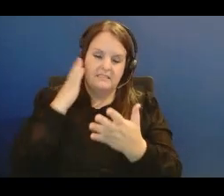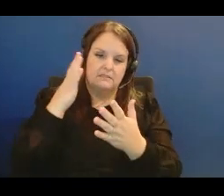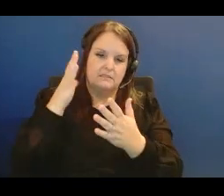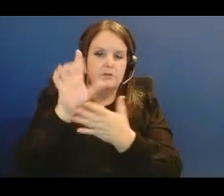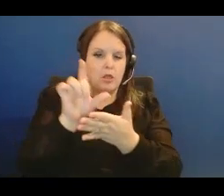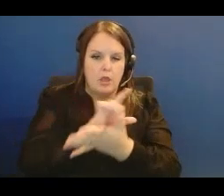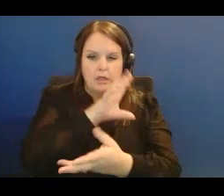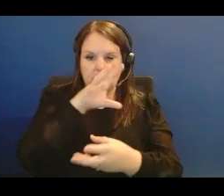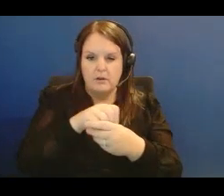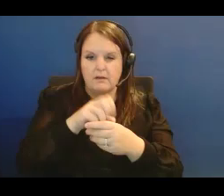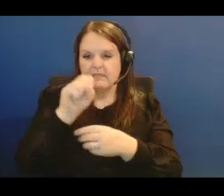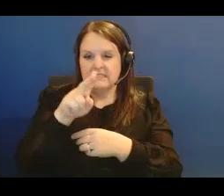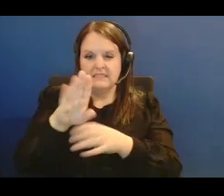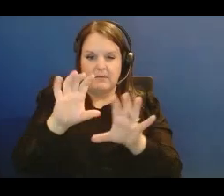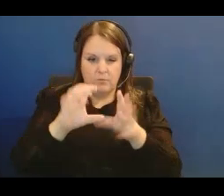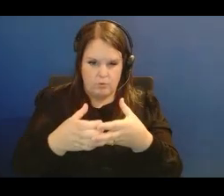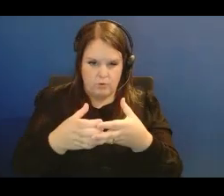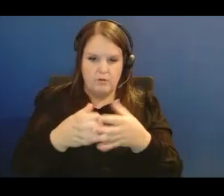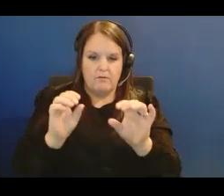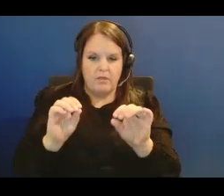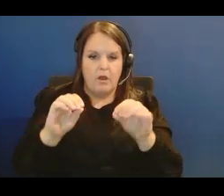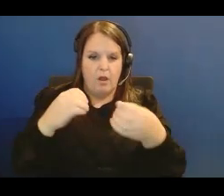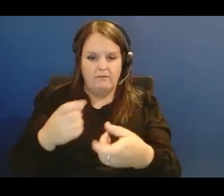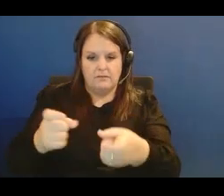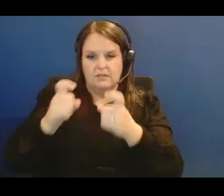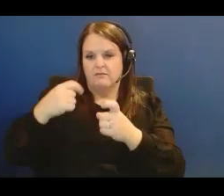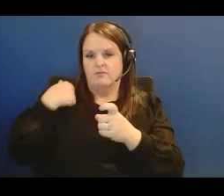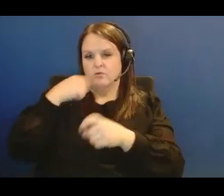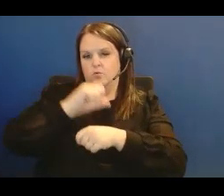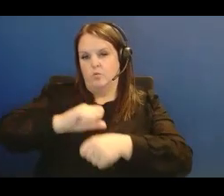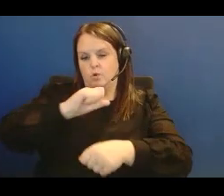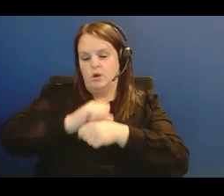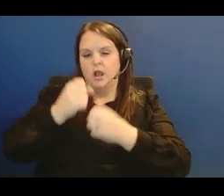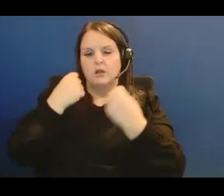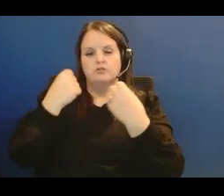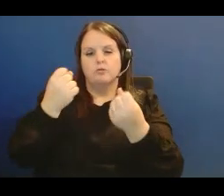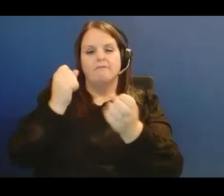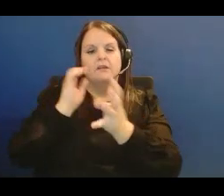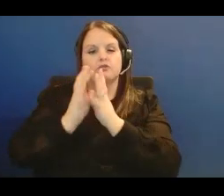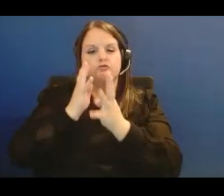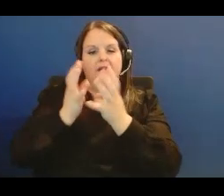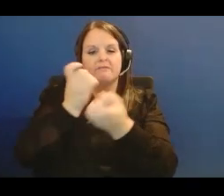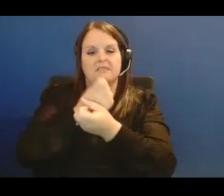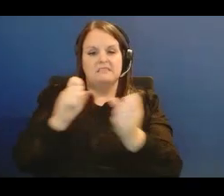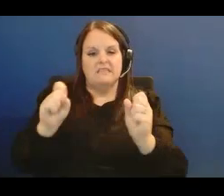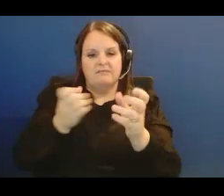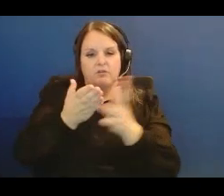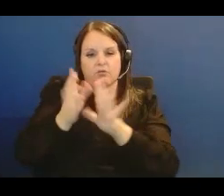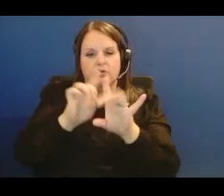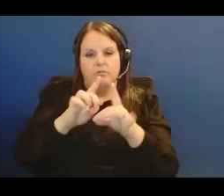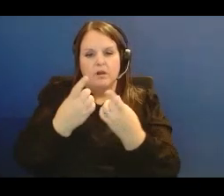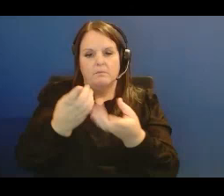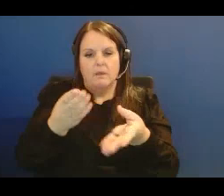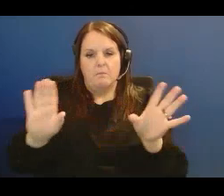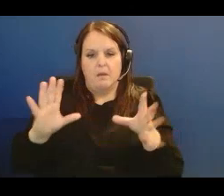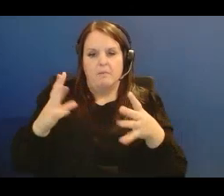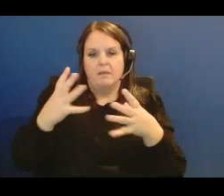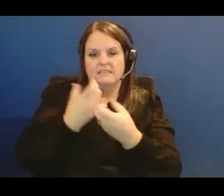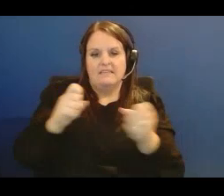part of a subgrant that the office was awarded to work on a traffic safety program through the Department of Public Safety's Office of Traffic